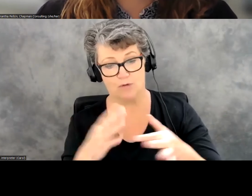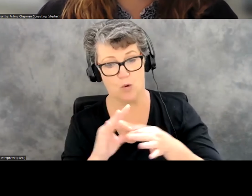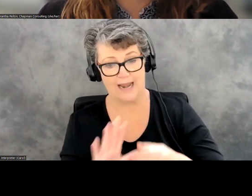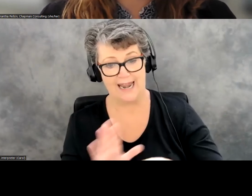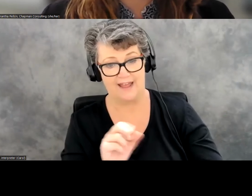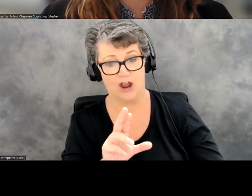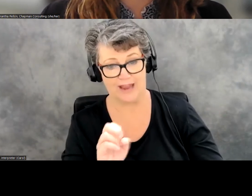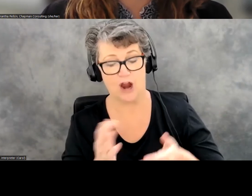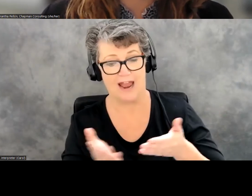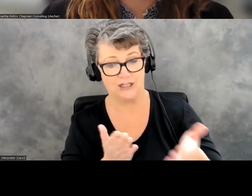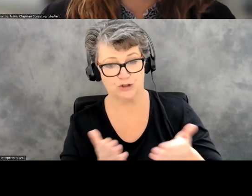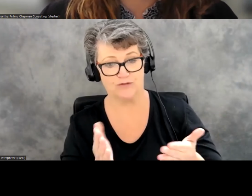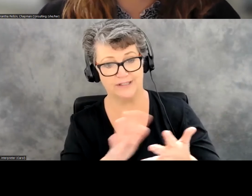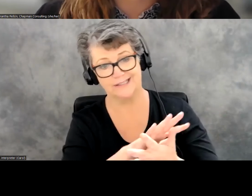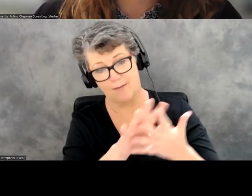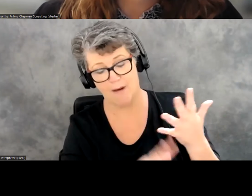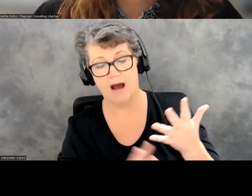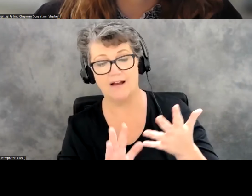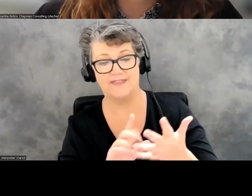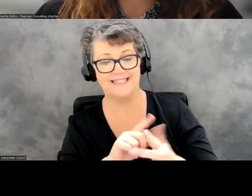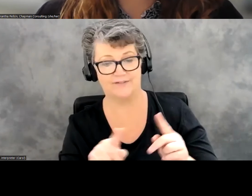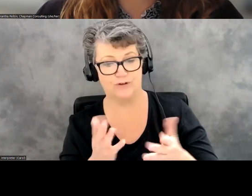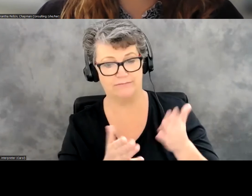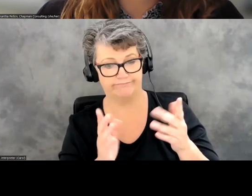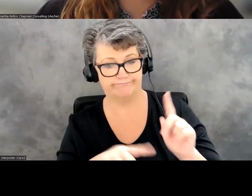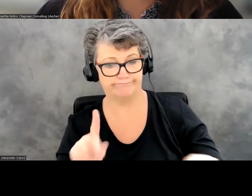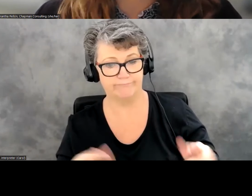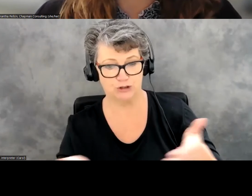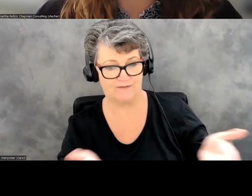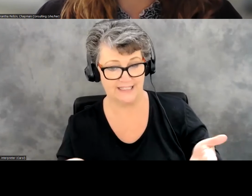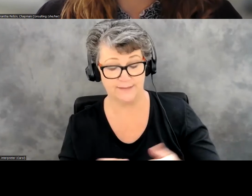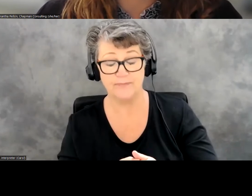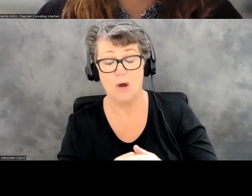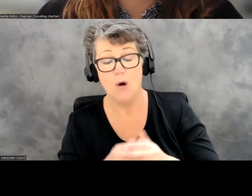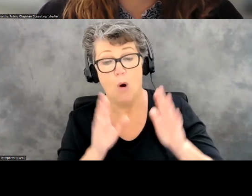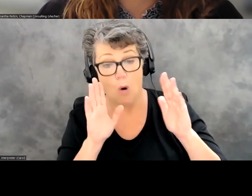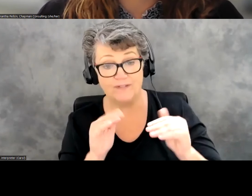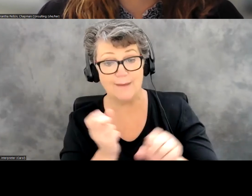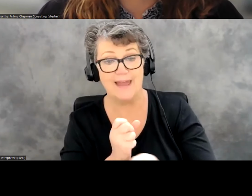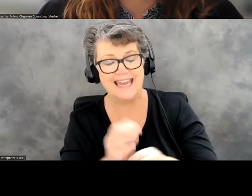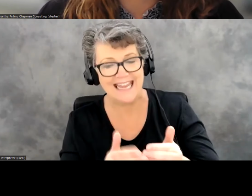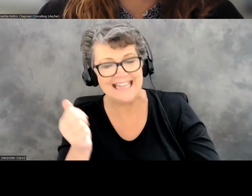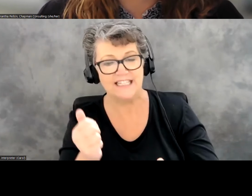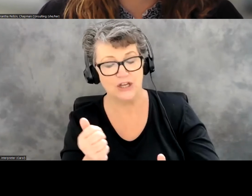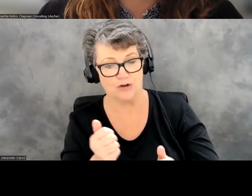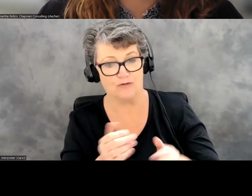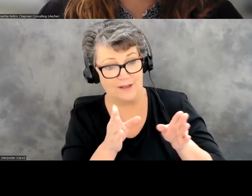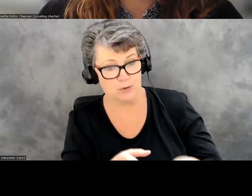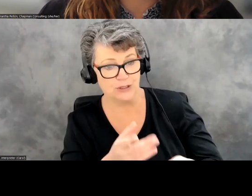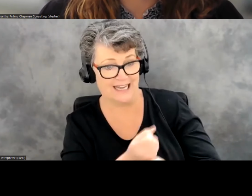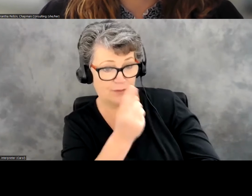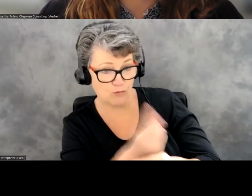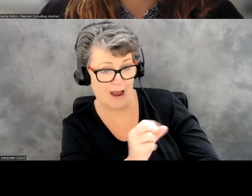and services among the various delivery systems. So hopefully with the goal of making it easier for them to get the right care at the right